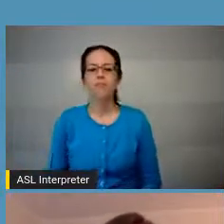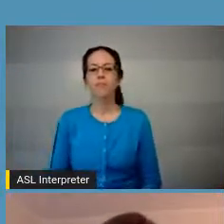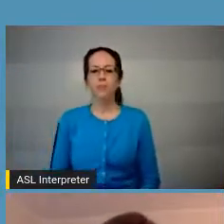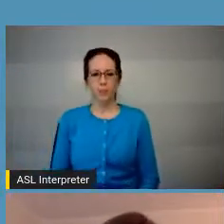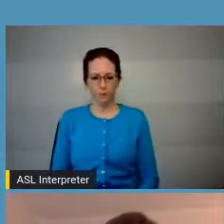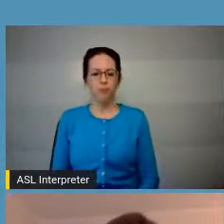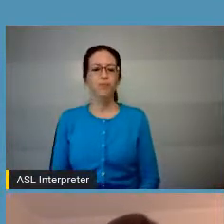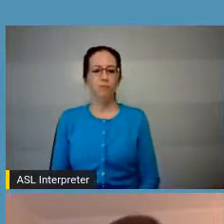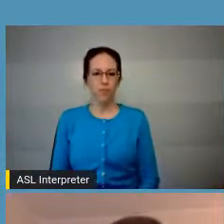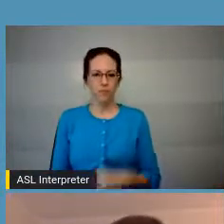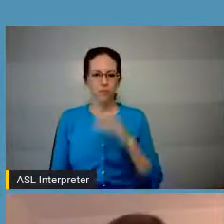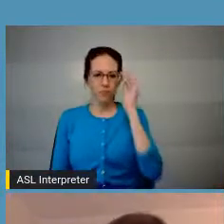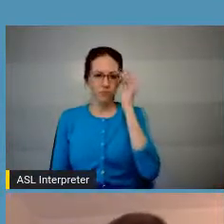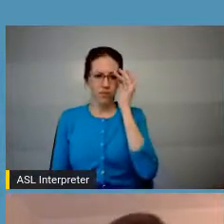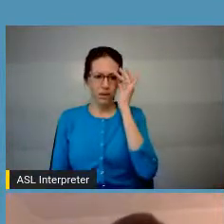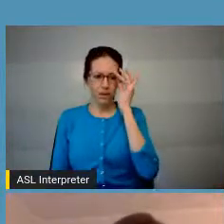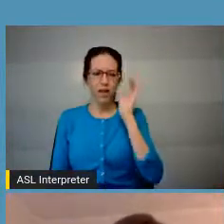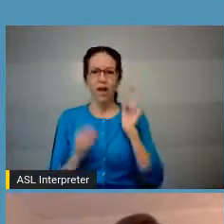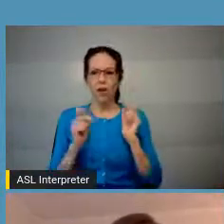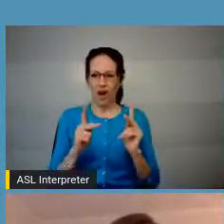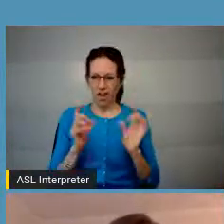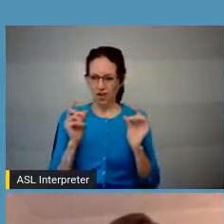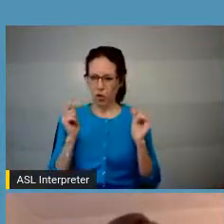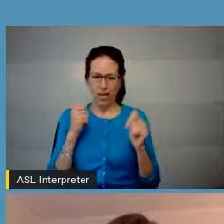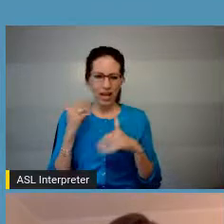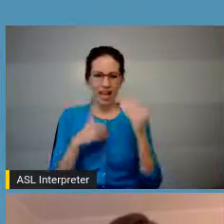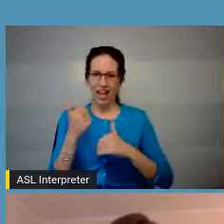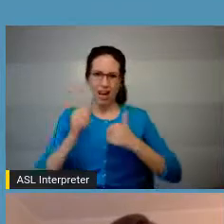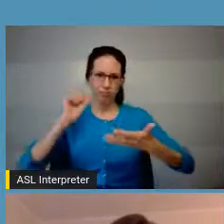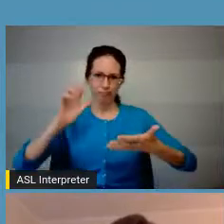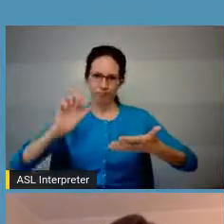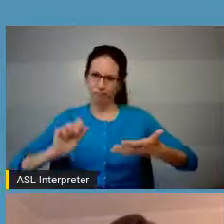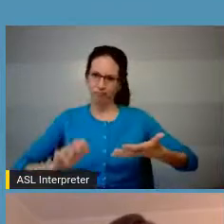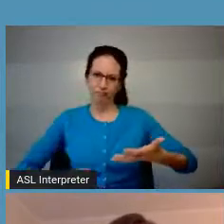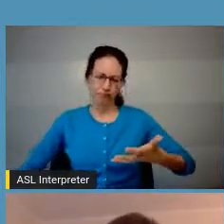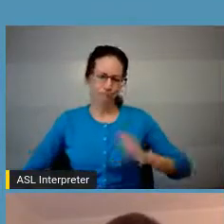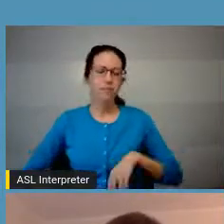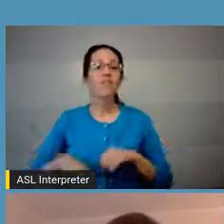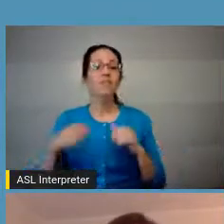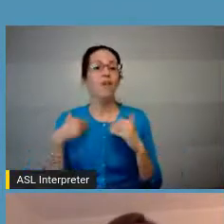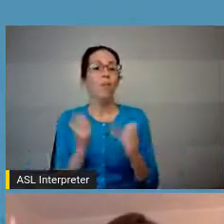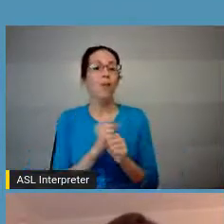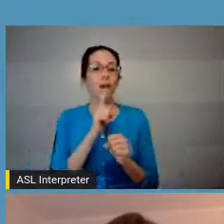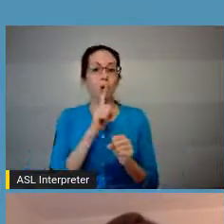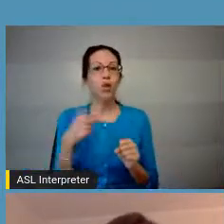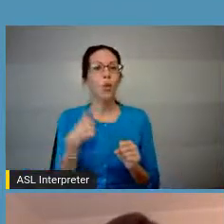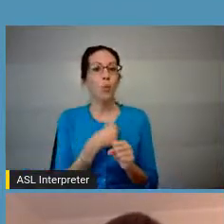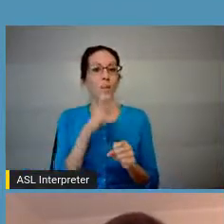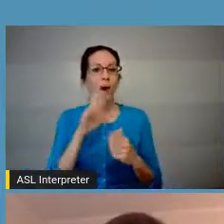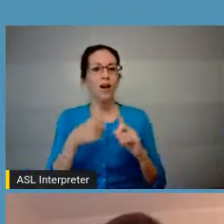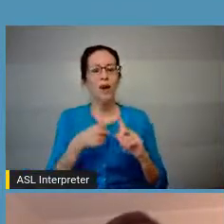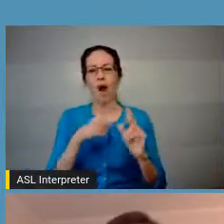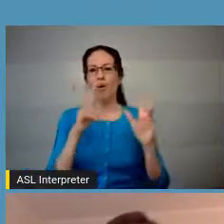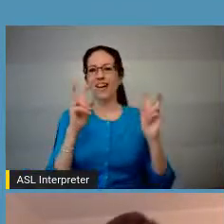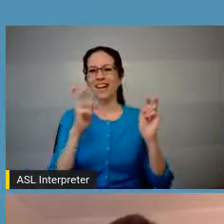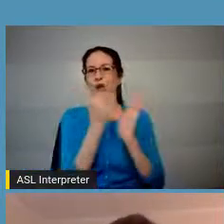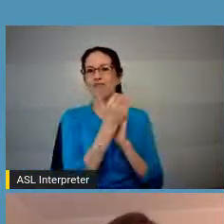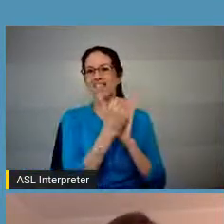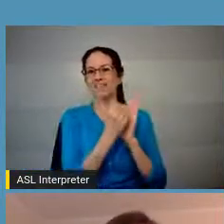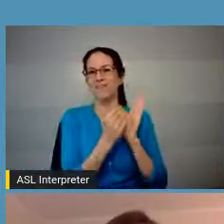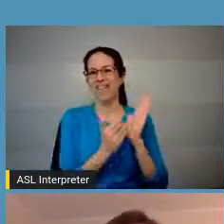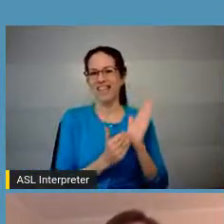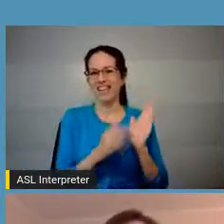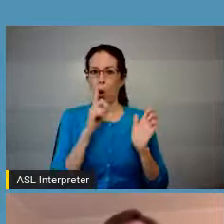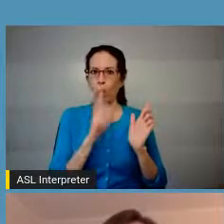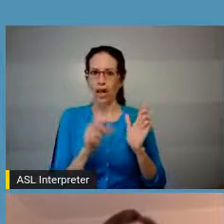Okay, so I went pretty quickly through a ton of stuff, and I just want to make sure that we talk about the recipe because you can really boil it